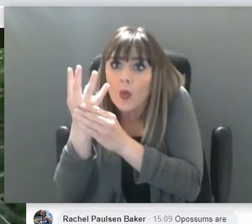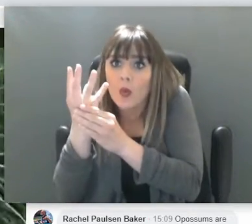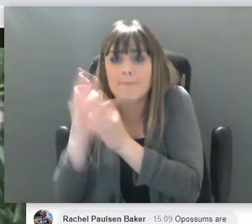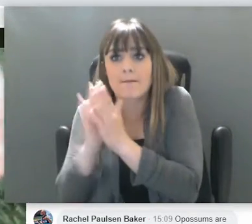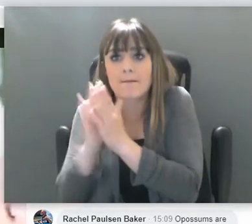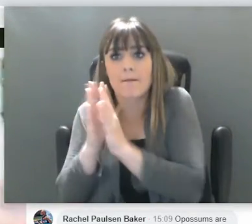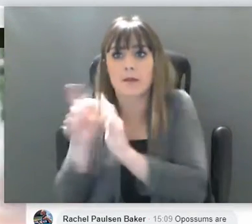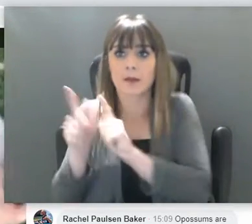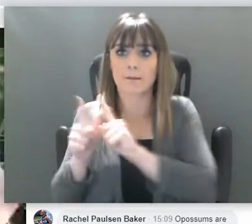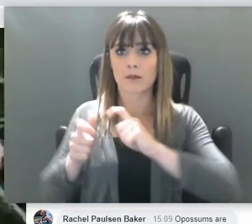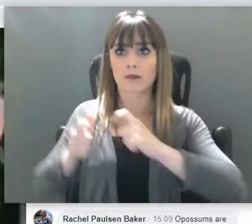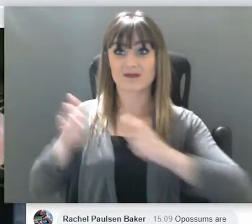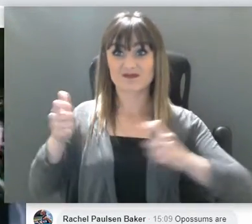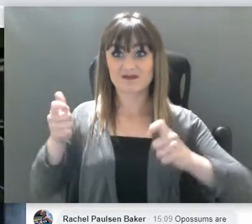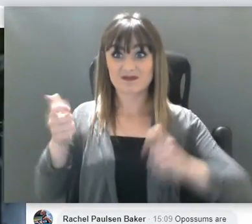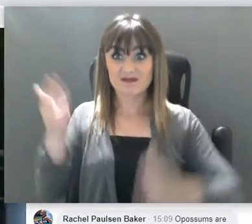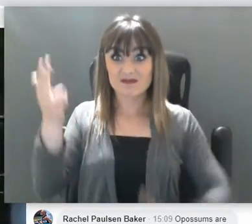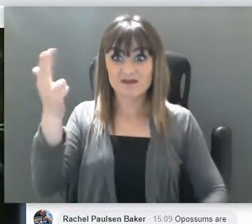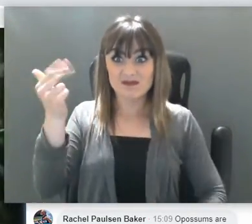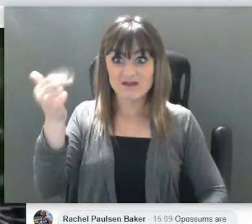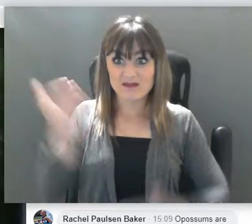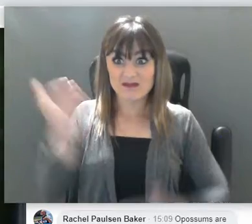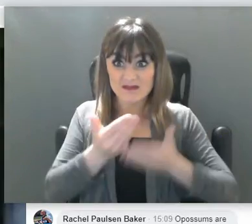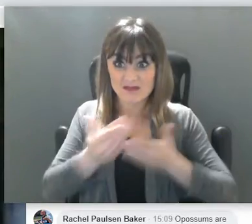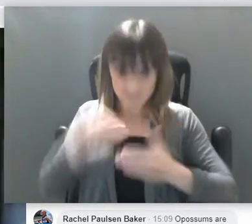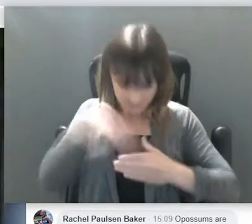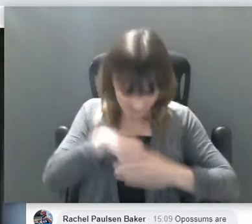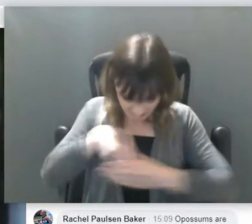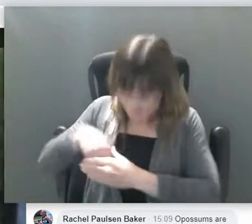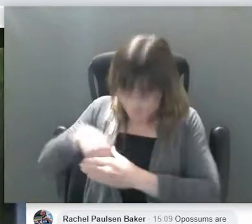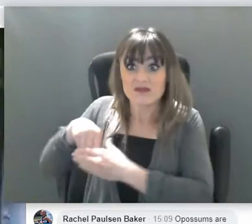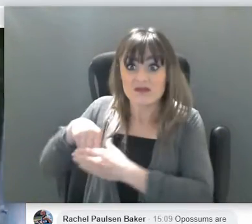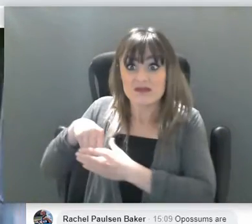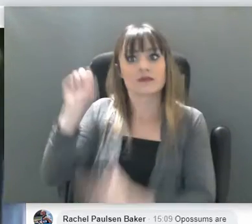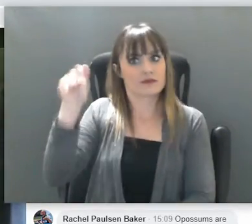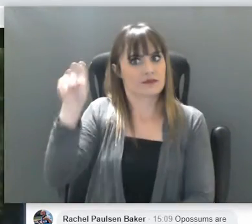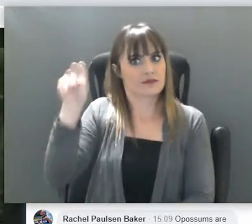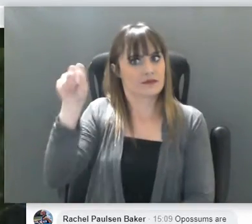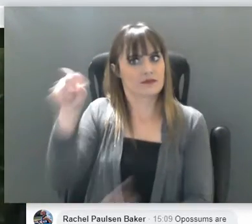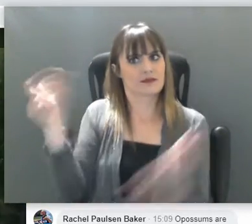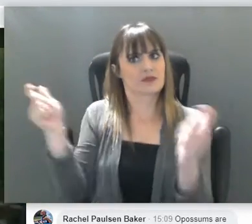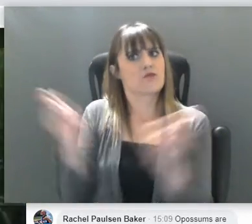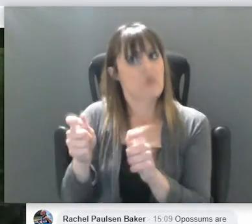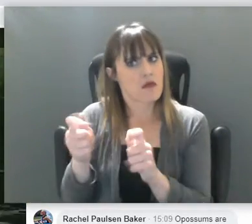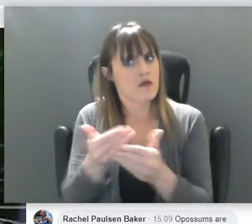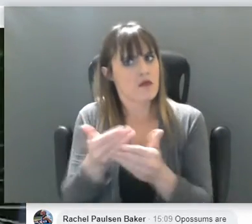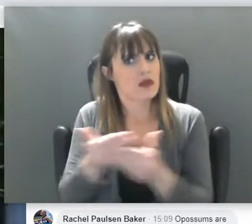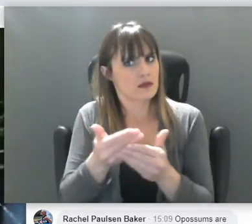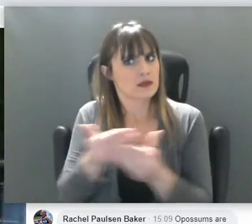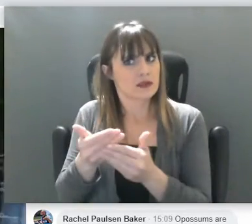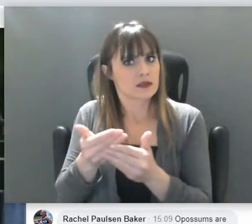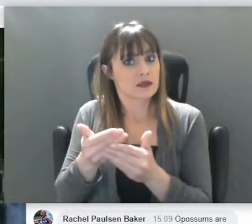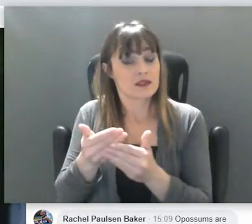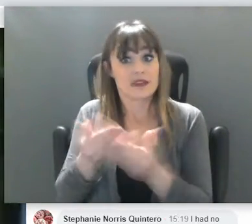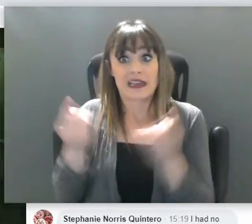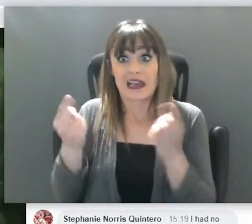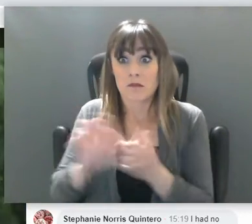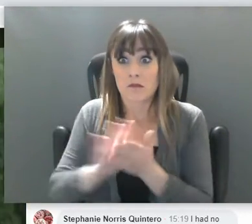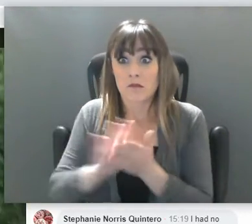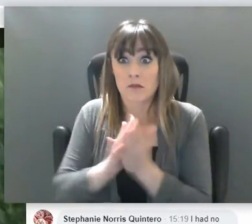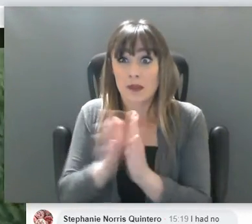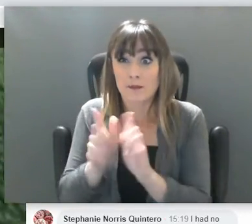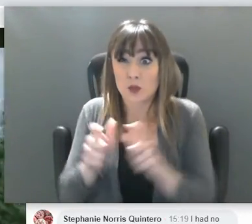protection. Can 13 babies fit in their pouch? Absolutely. When they're that tiny, oh, they absolutely goodness. Can. And when they get too big for that, the pouch can